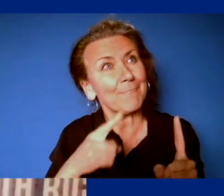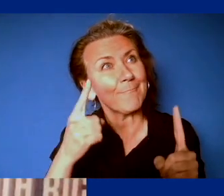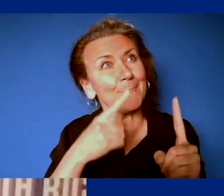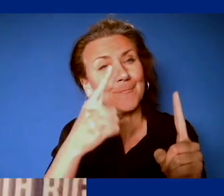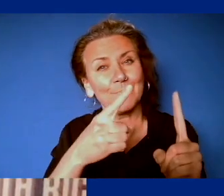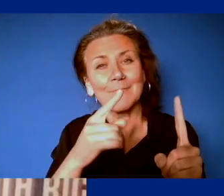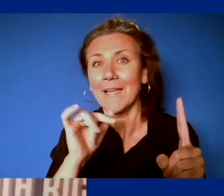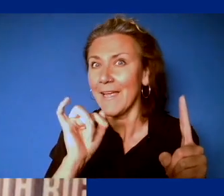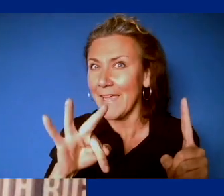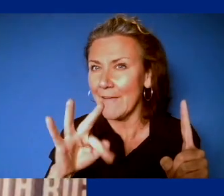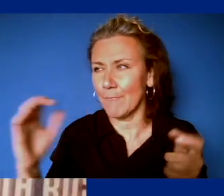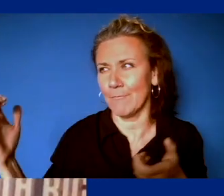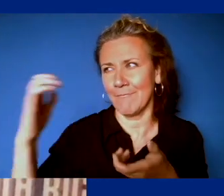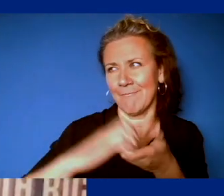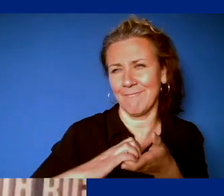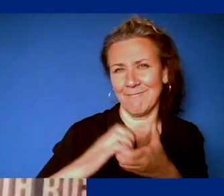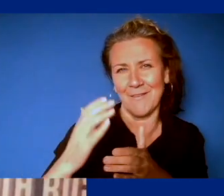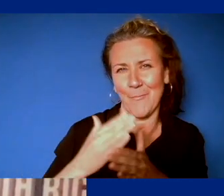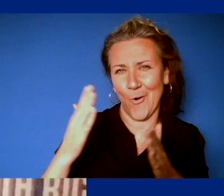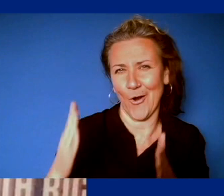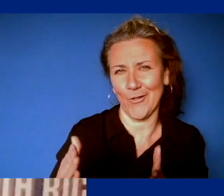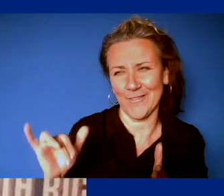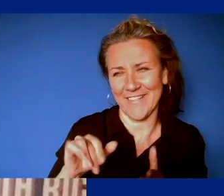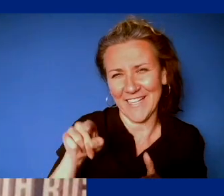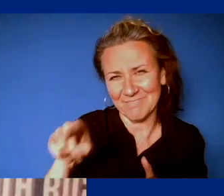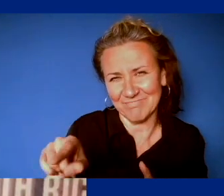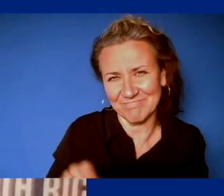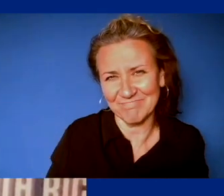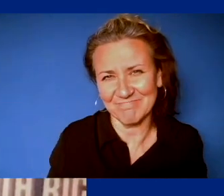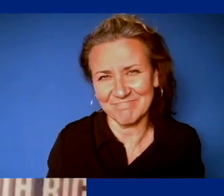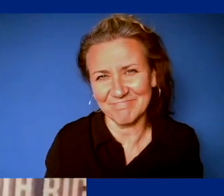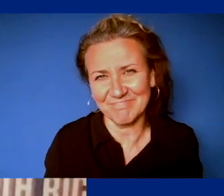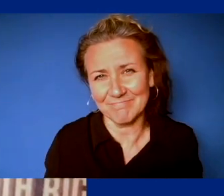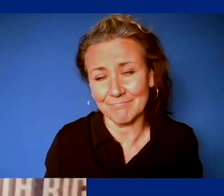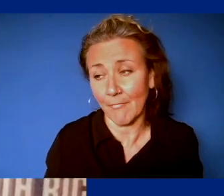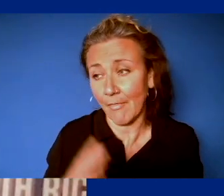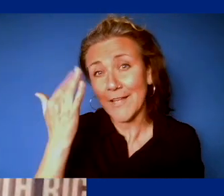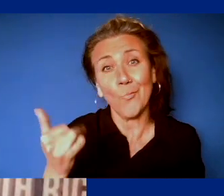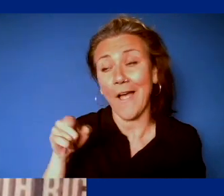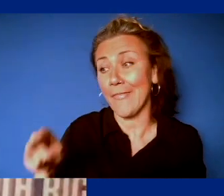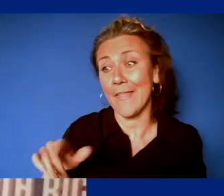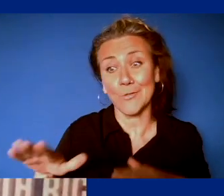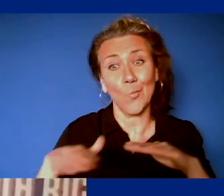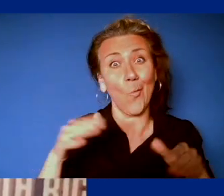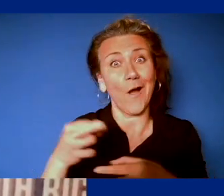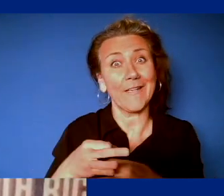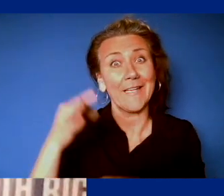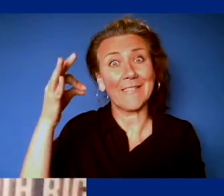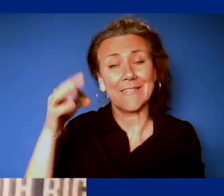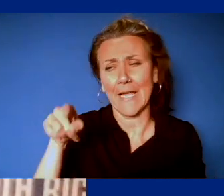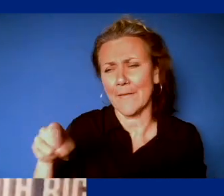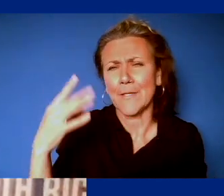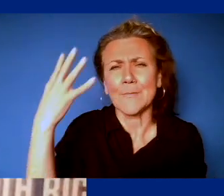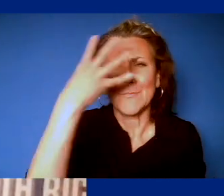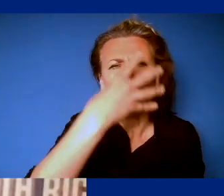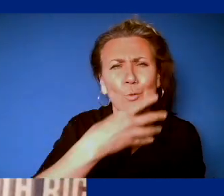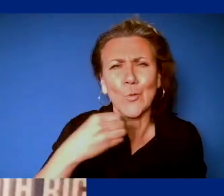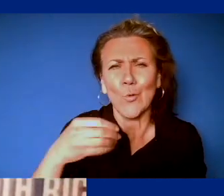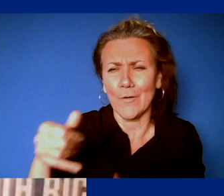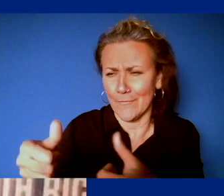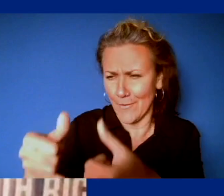our goals with wonderful partners like you. And that is why, to me, the walking stick, this